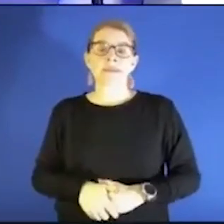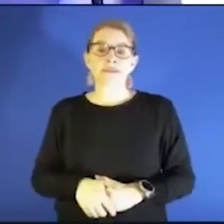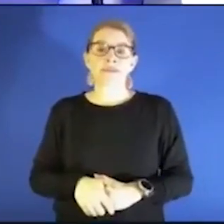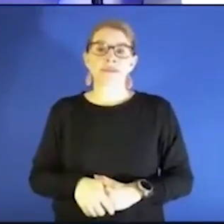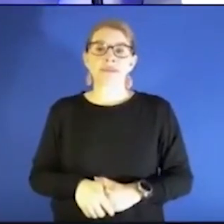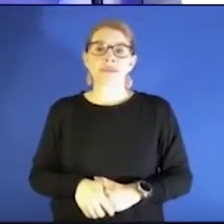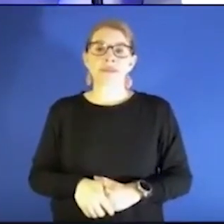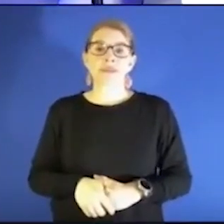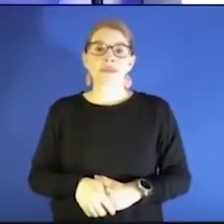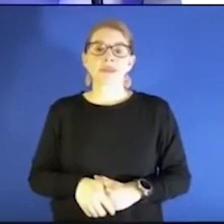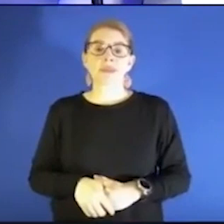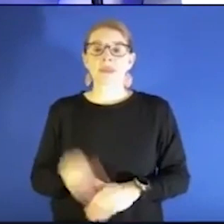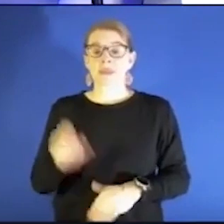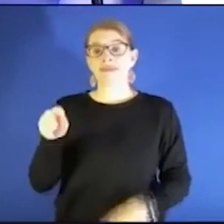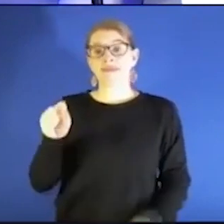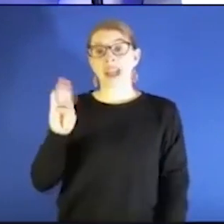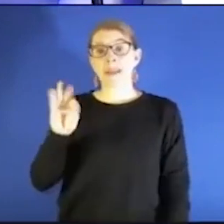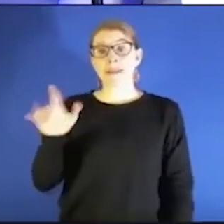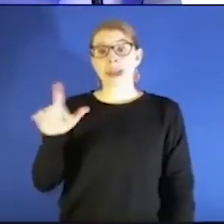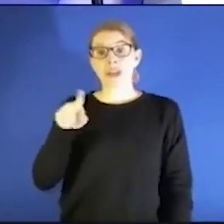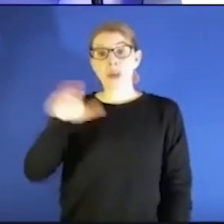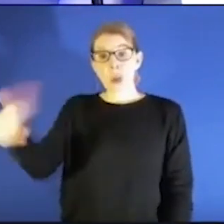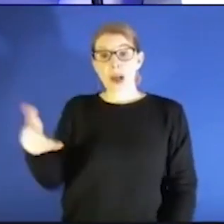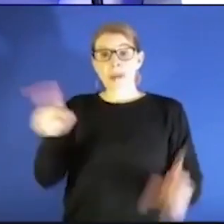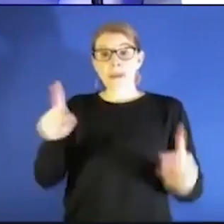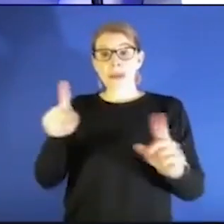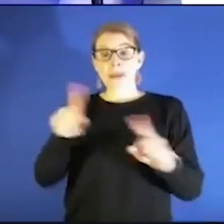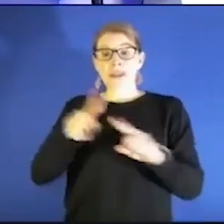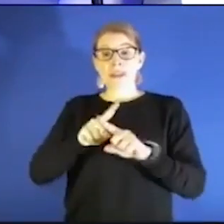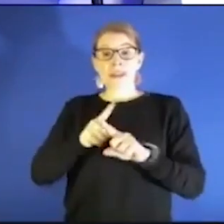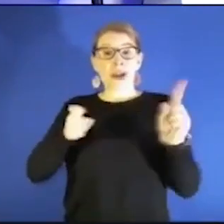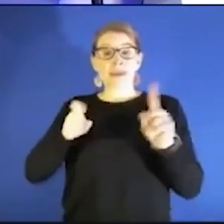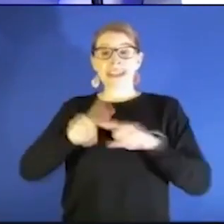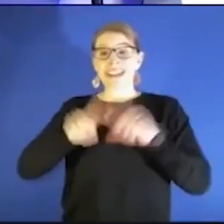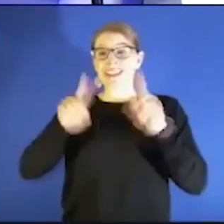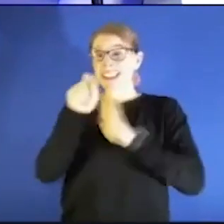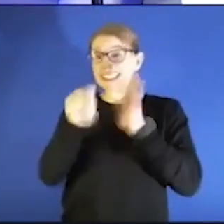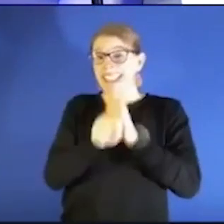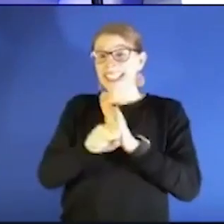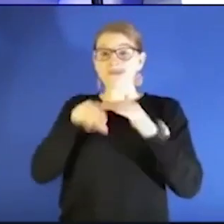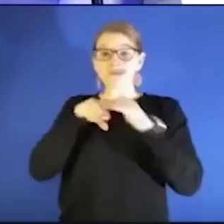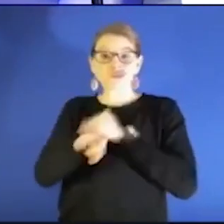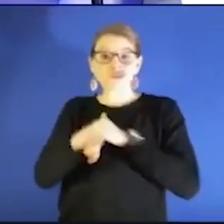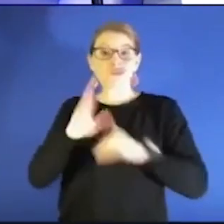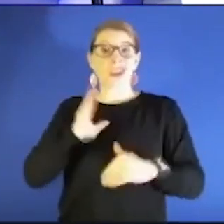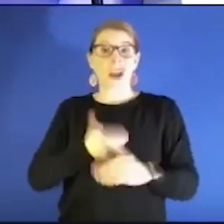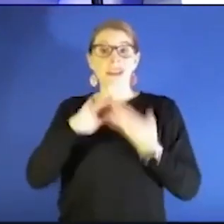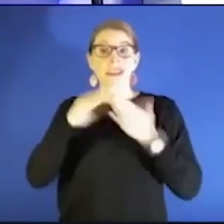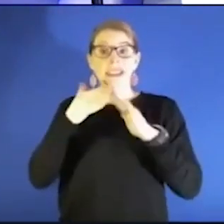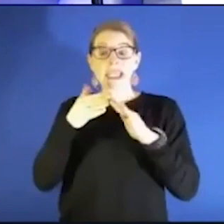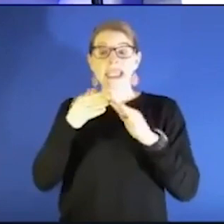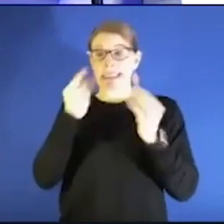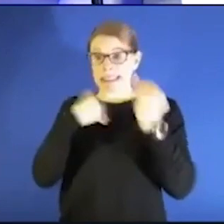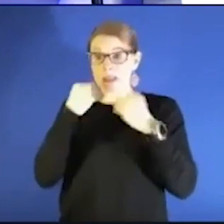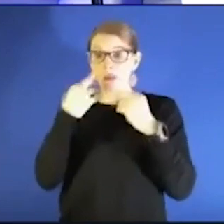Bill, I'm sure you certainly welcome people from all over to come into our city and eat at our restaurants. You just want to make sure they're doing it safe, right?